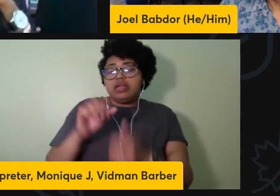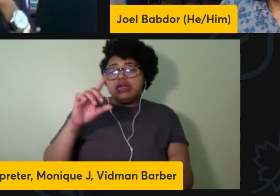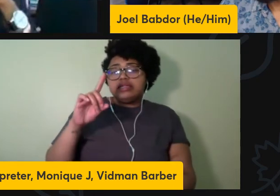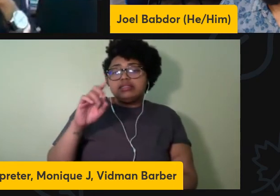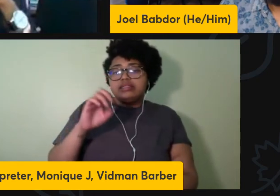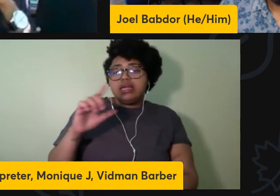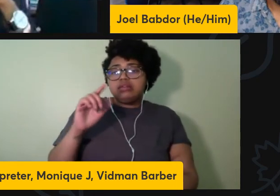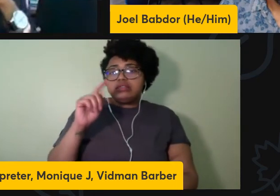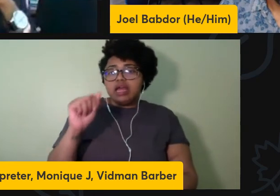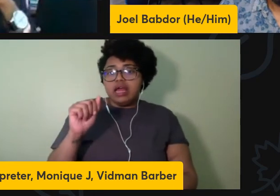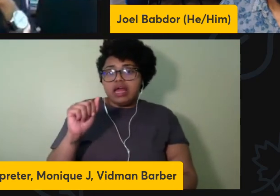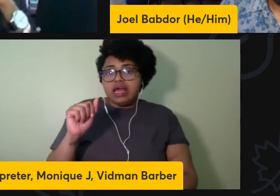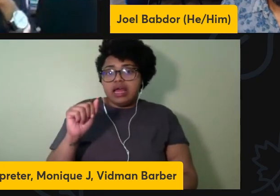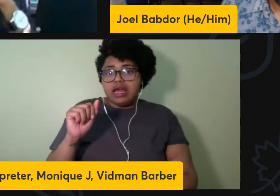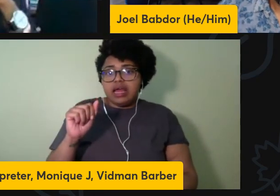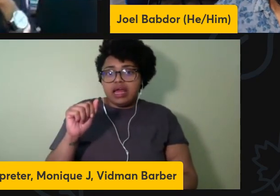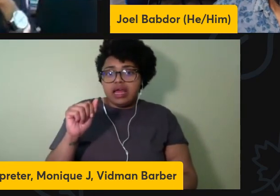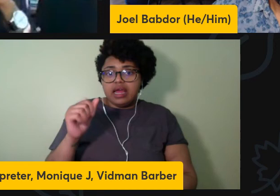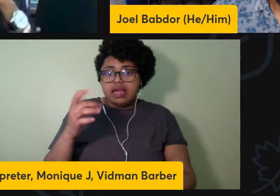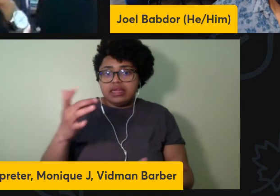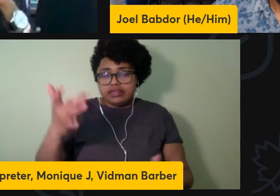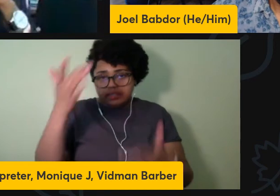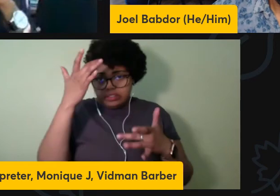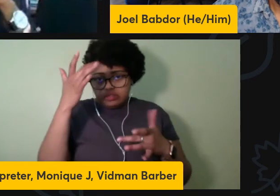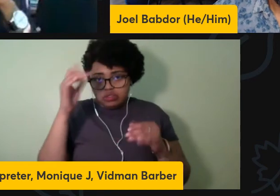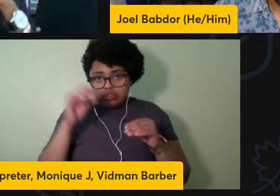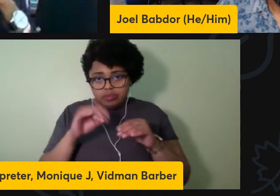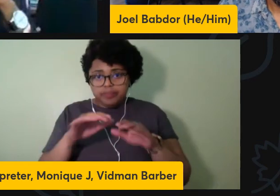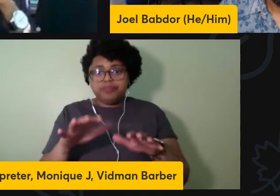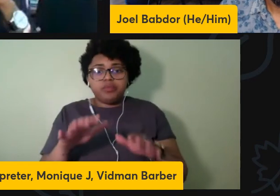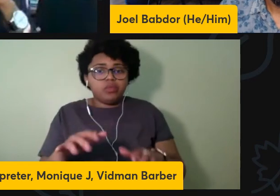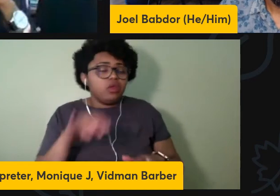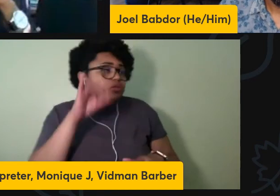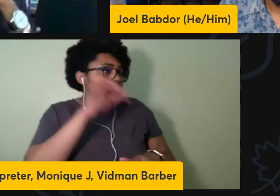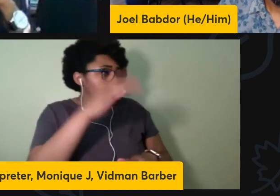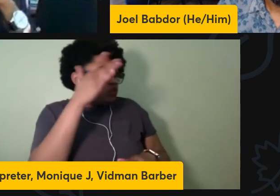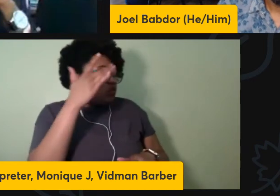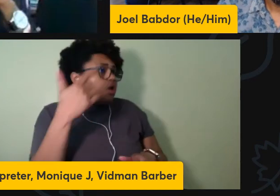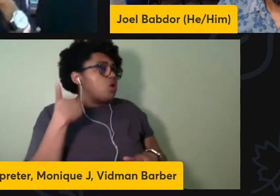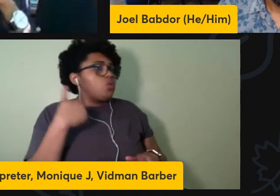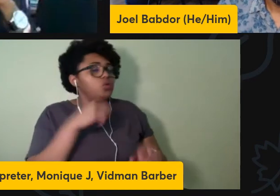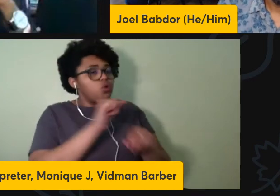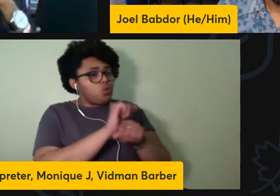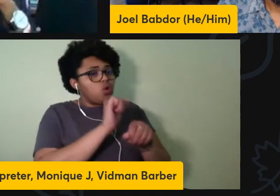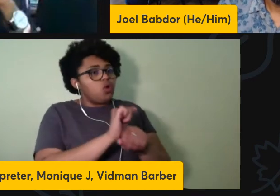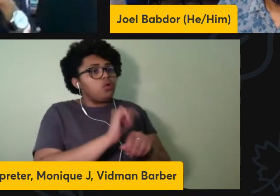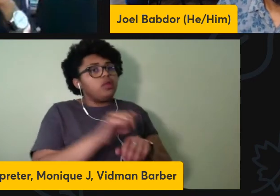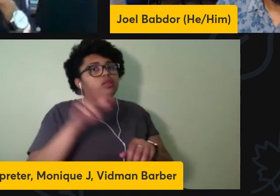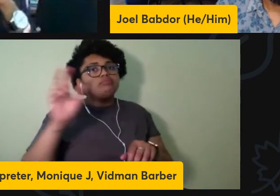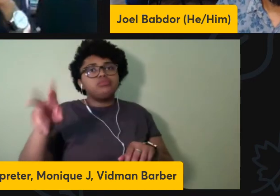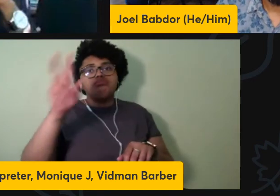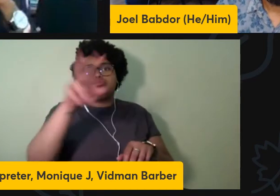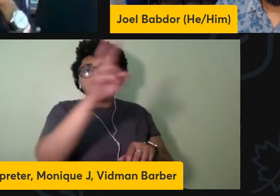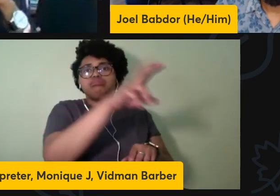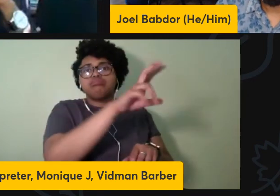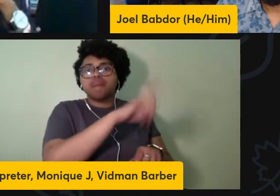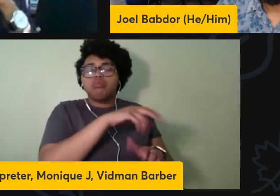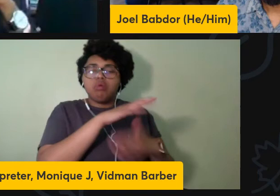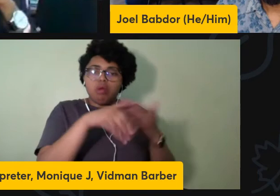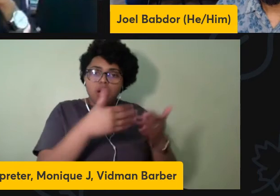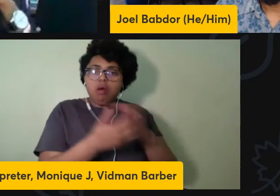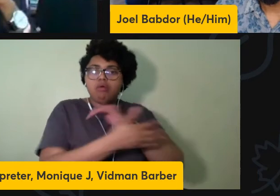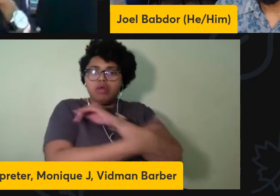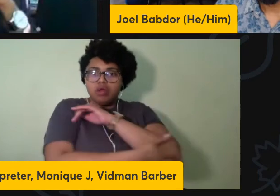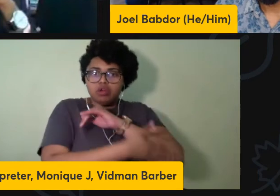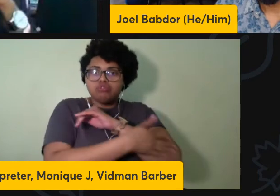variant that is coming up. And that is why we walk around all those countries in order to have a conserved region that